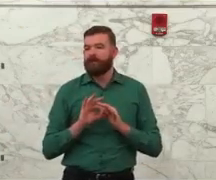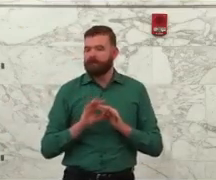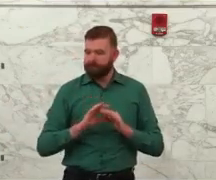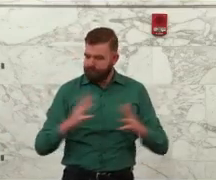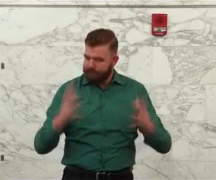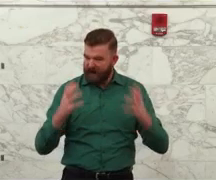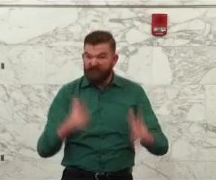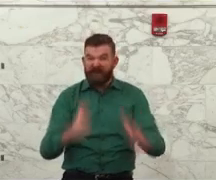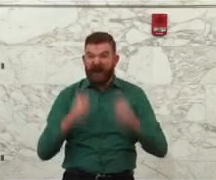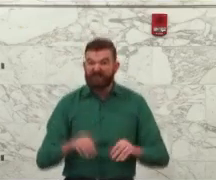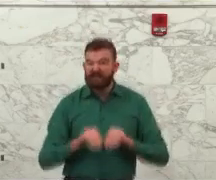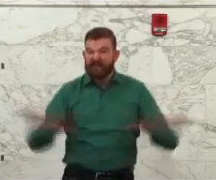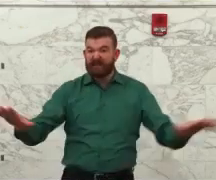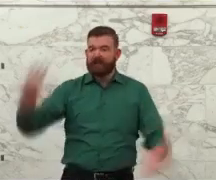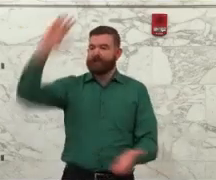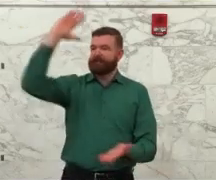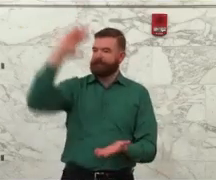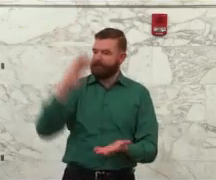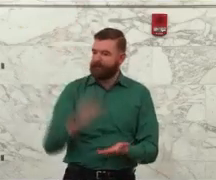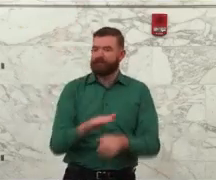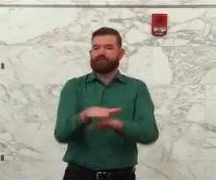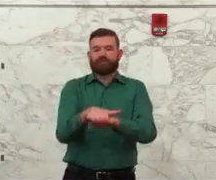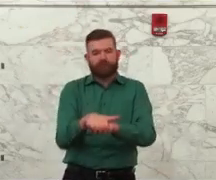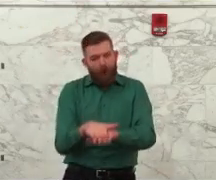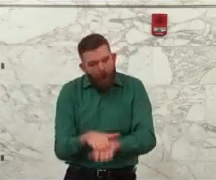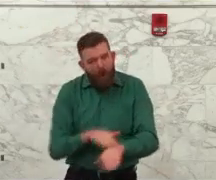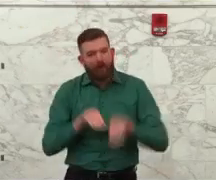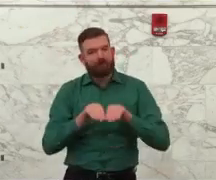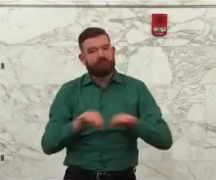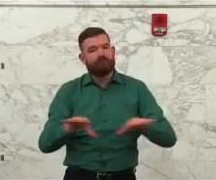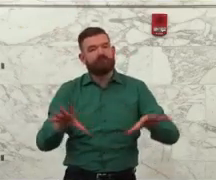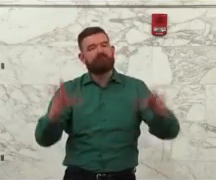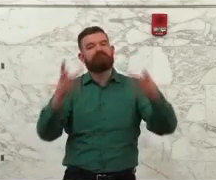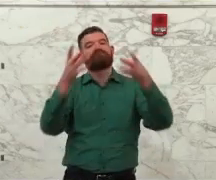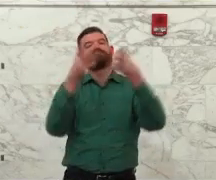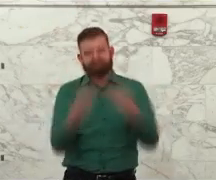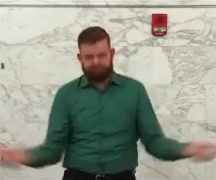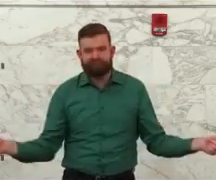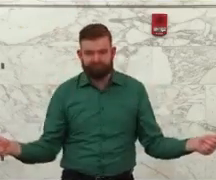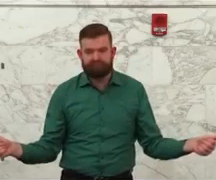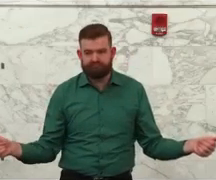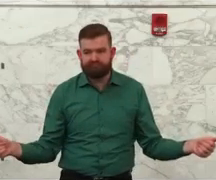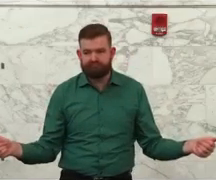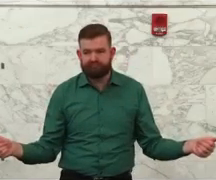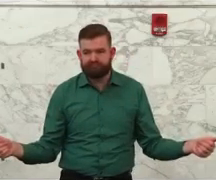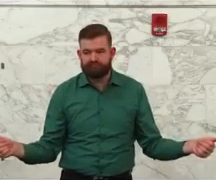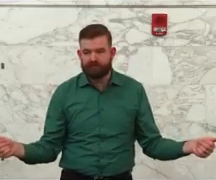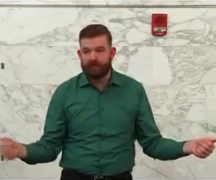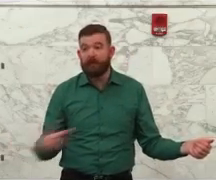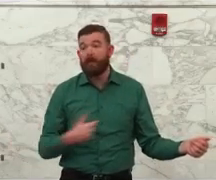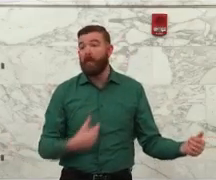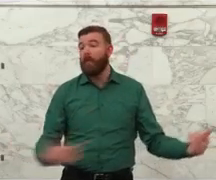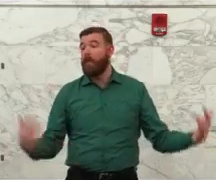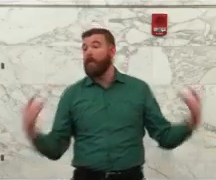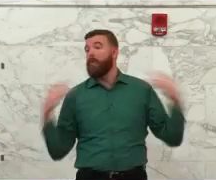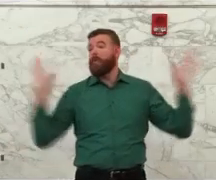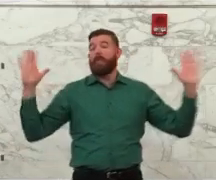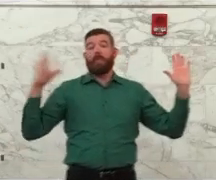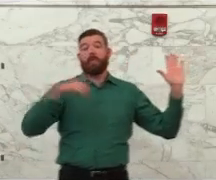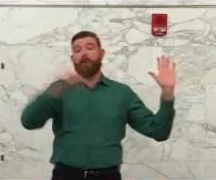halt and break the back of the spread of coronavirus. It is not up to someone else to do. No one is